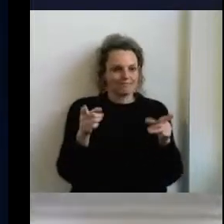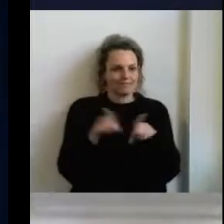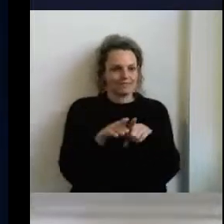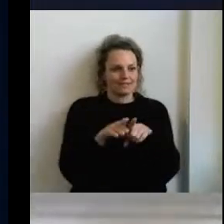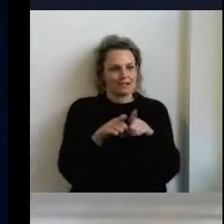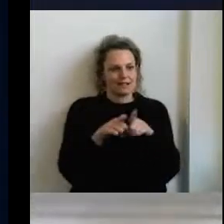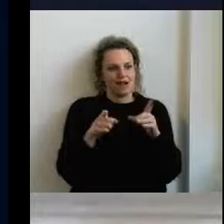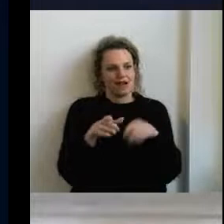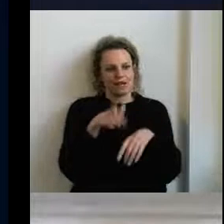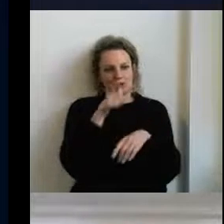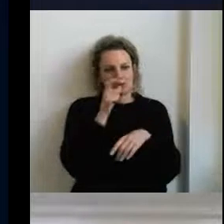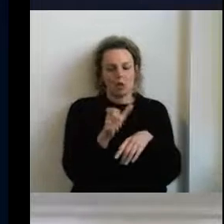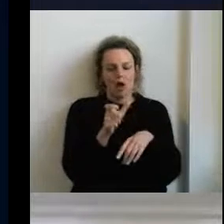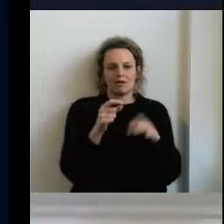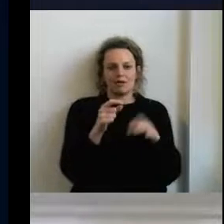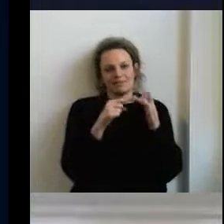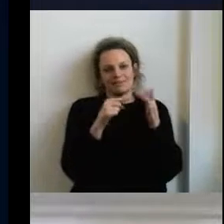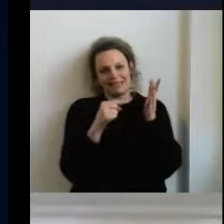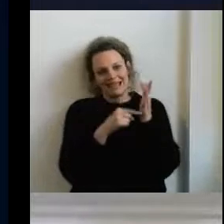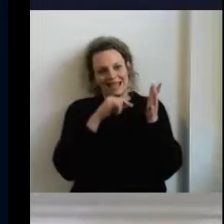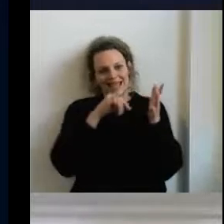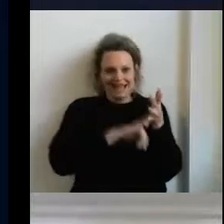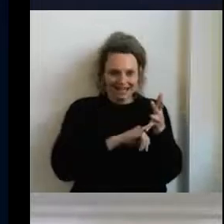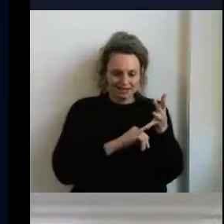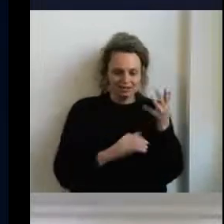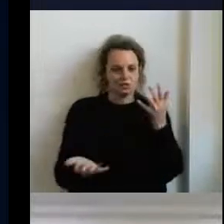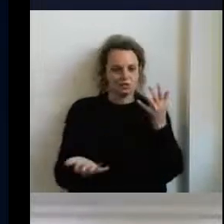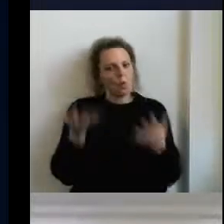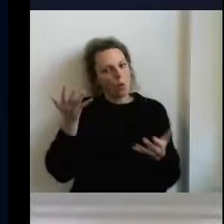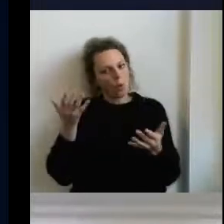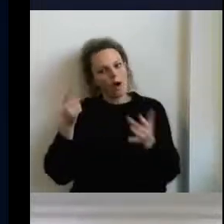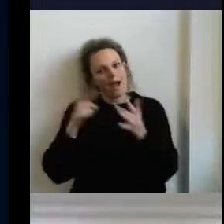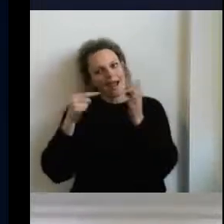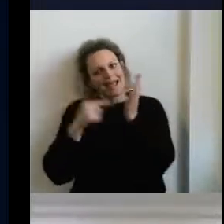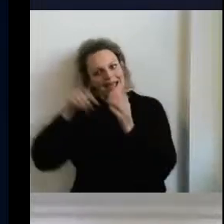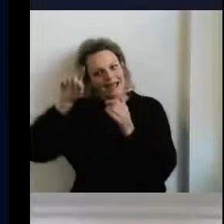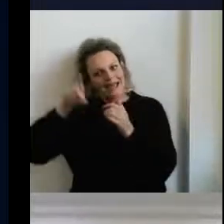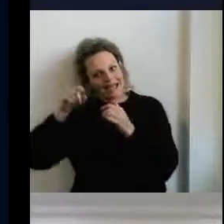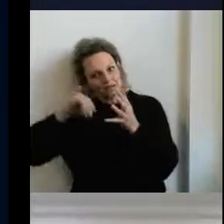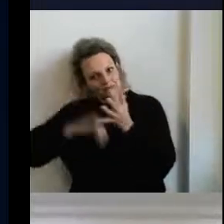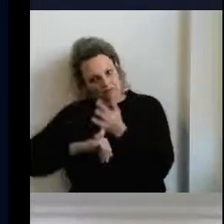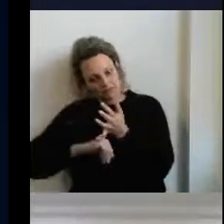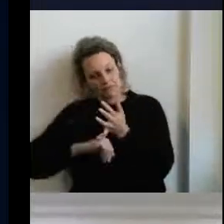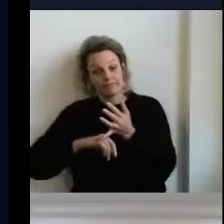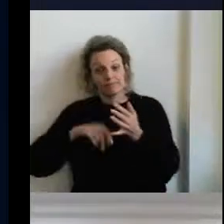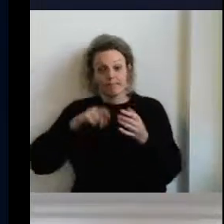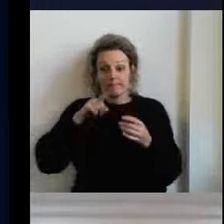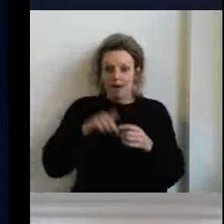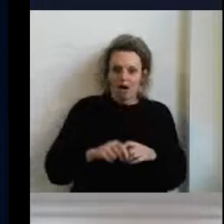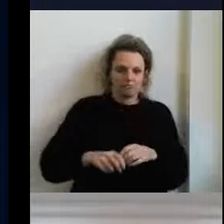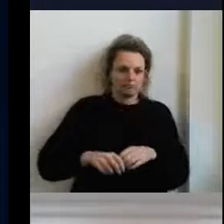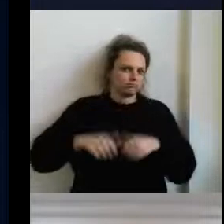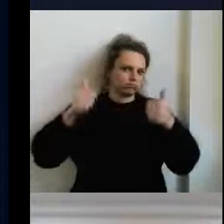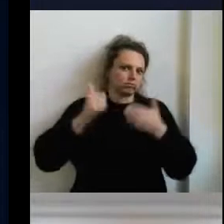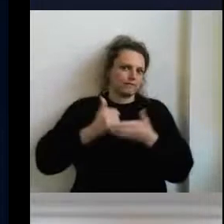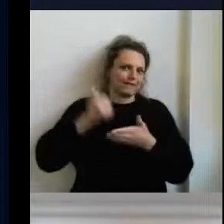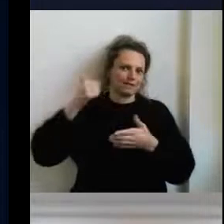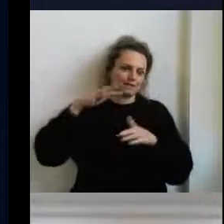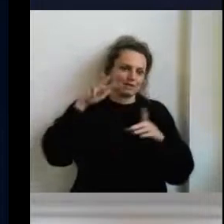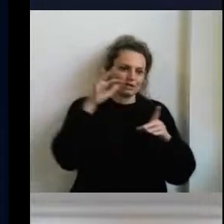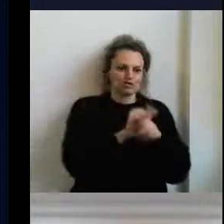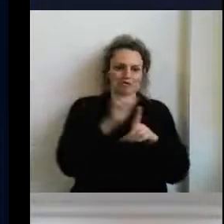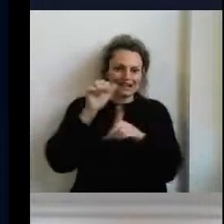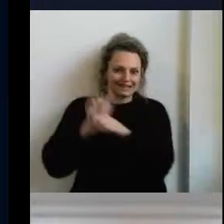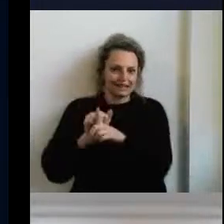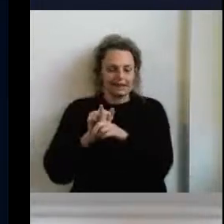There's IT''s or ITS. And it's correctly identifying the correct